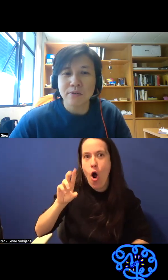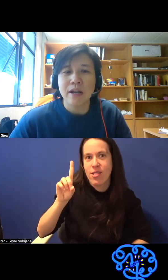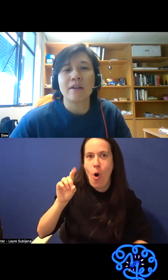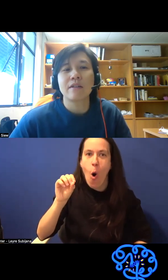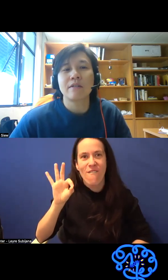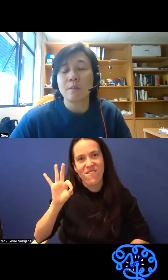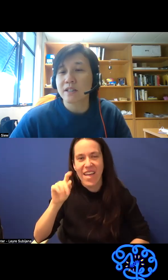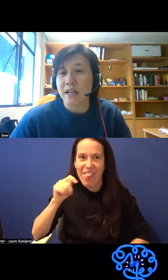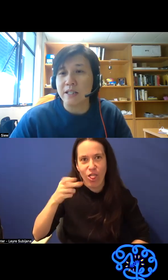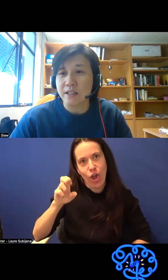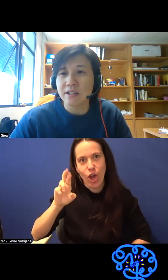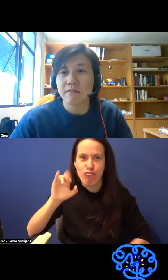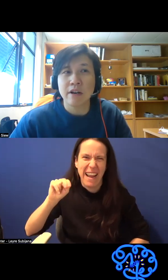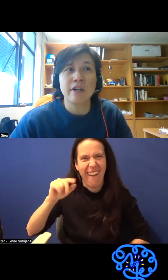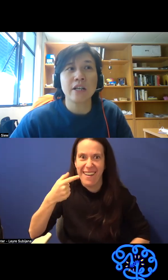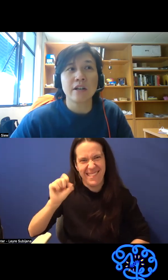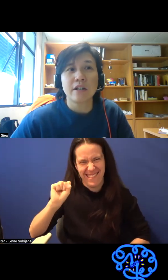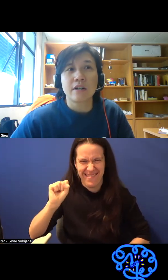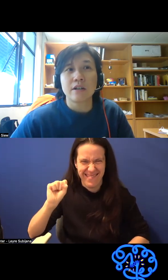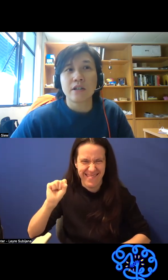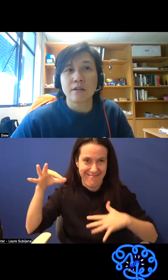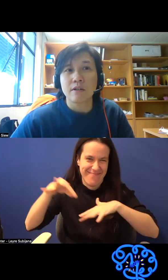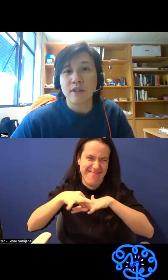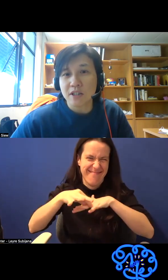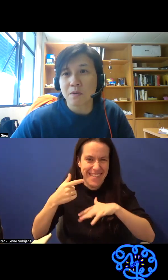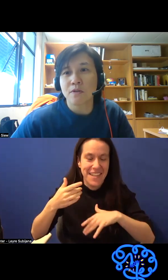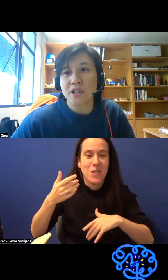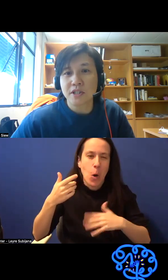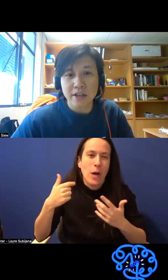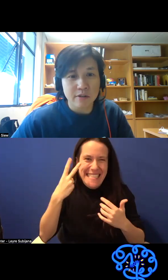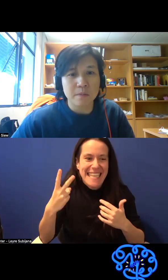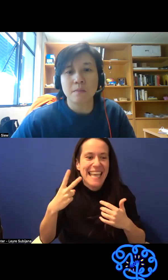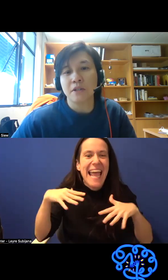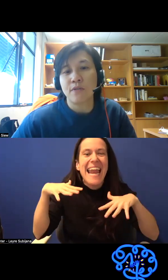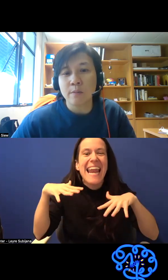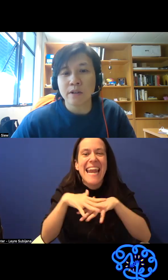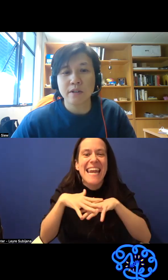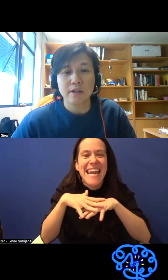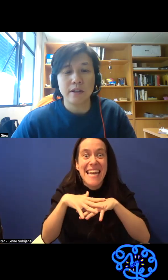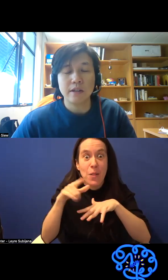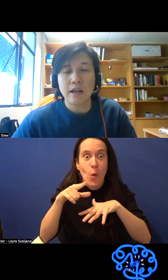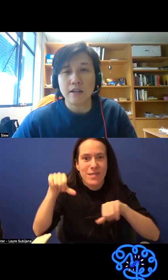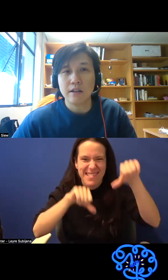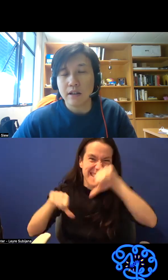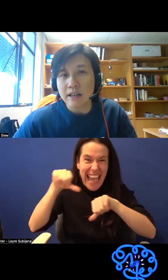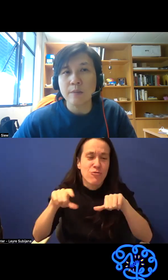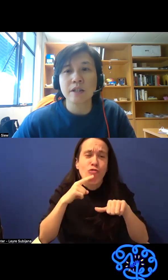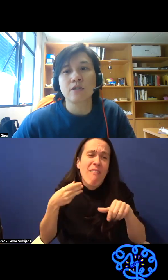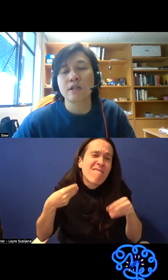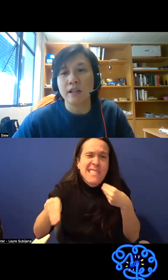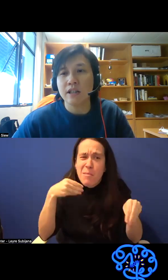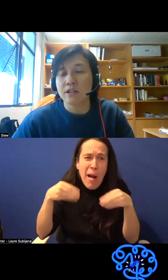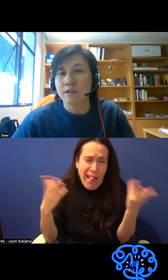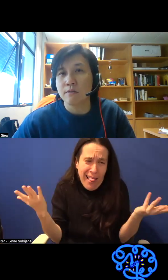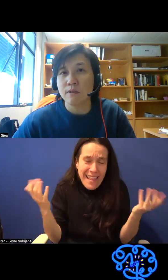to you that network science is a very flexible, general purpose framework that enables